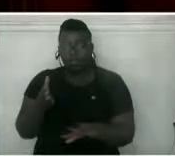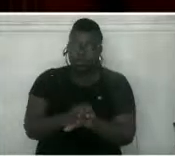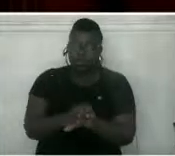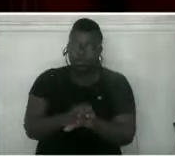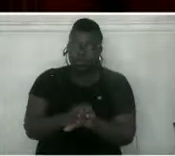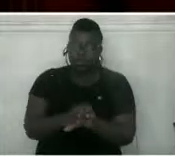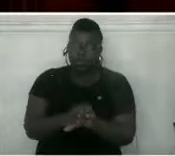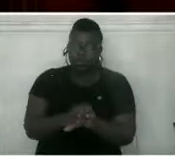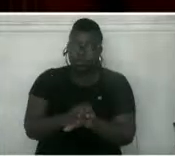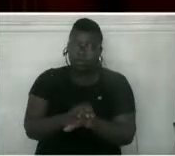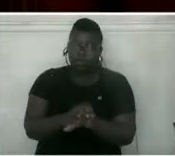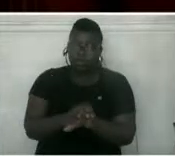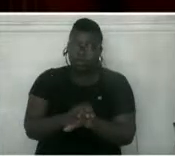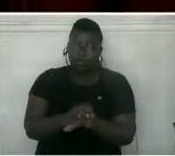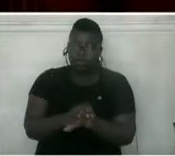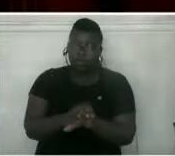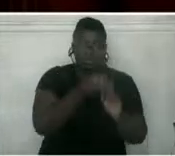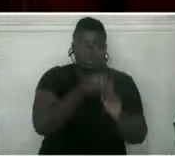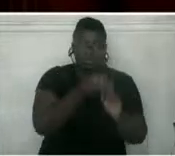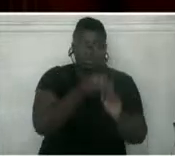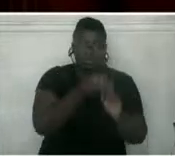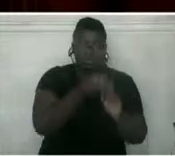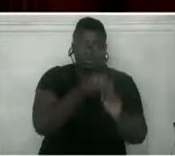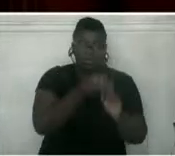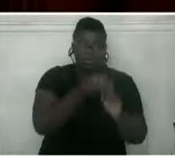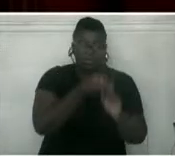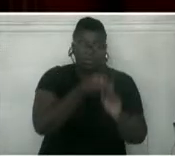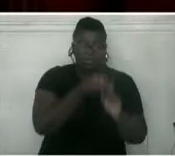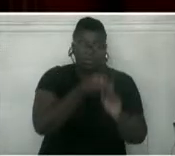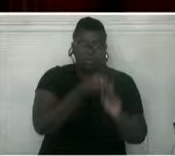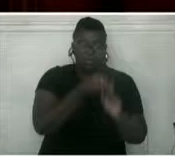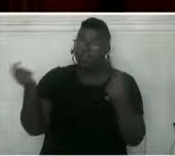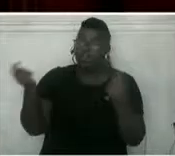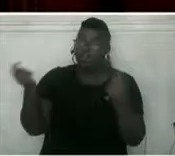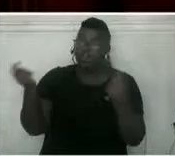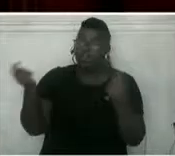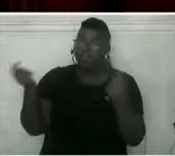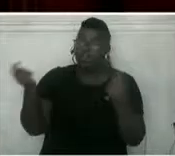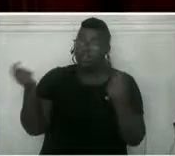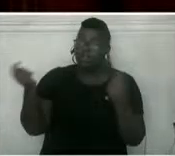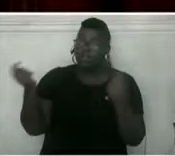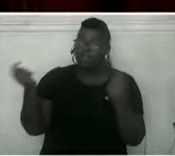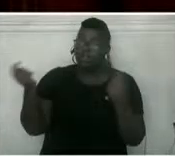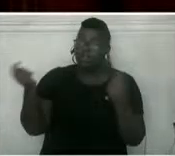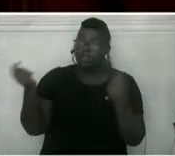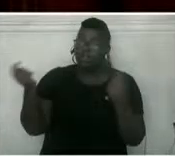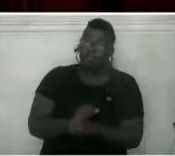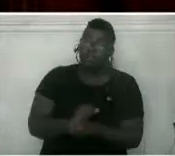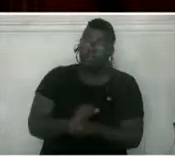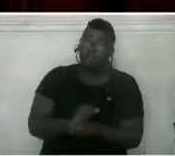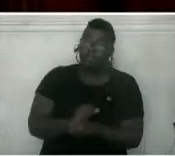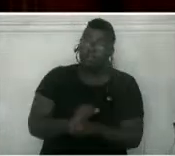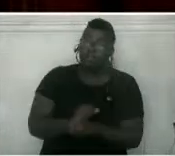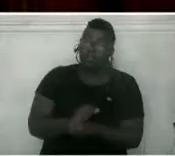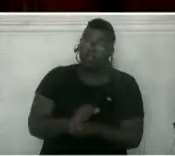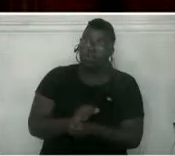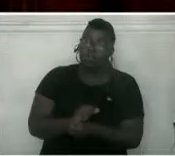plan. Major events were cancelled, including the World Football Summit, Comrade